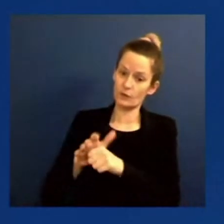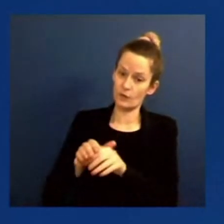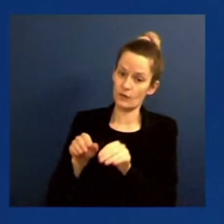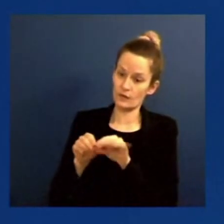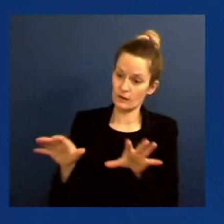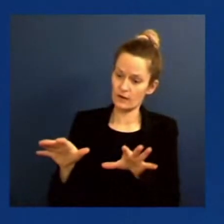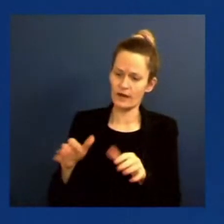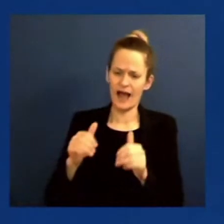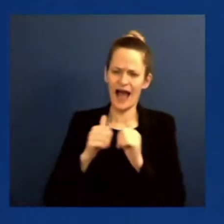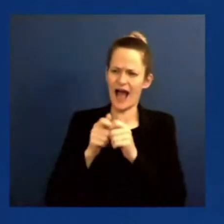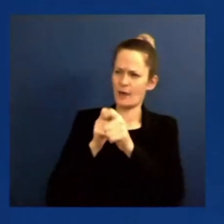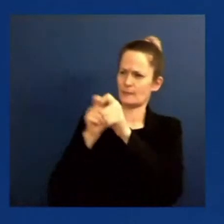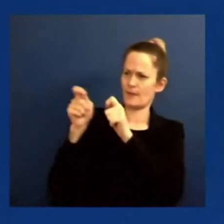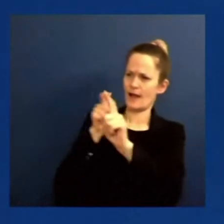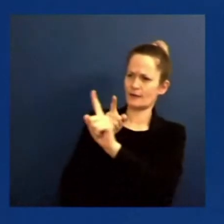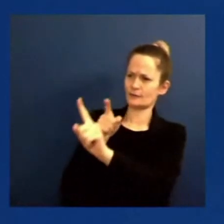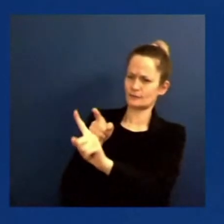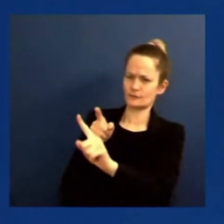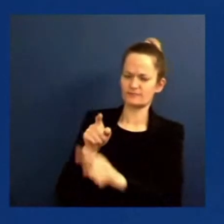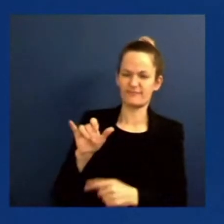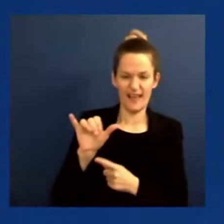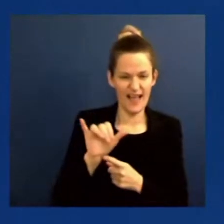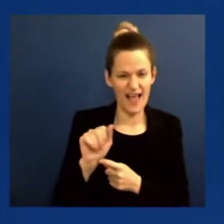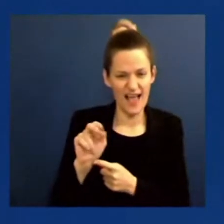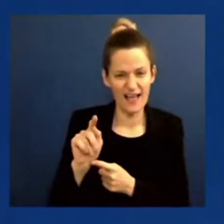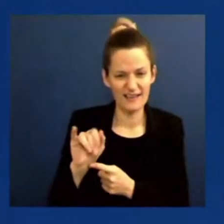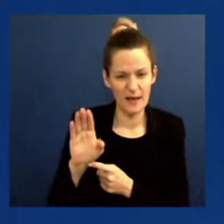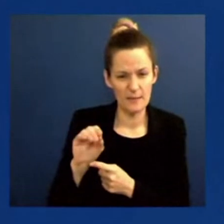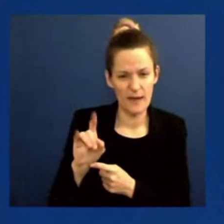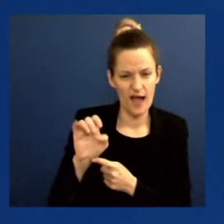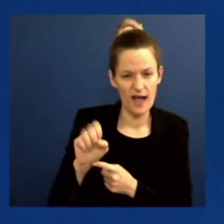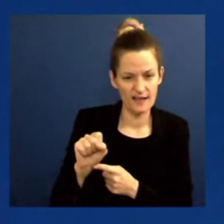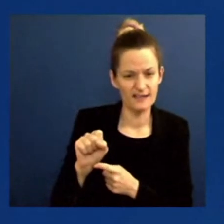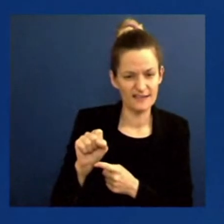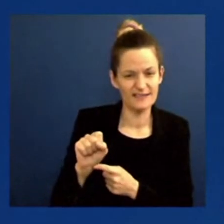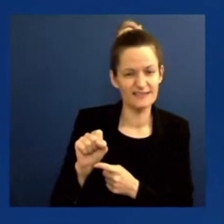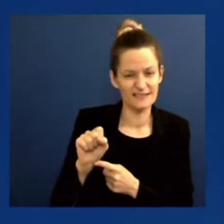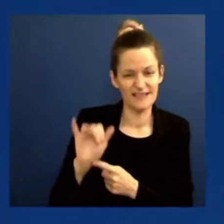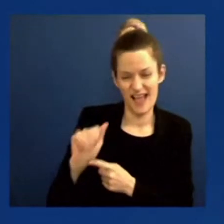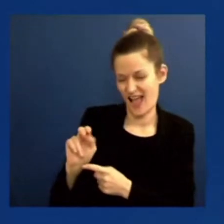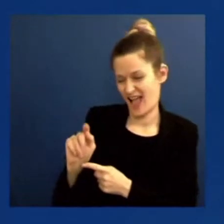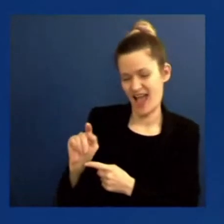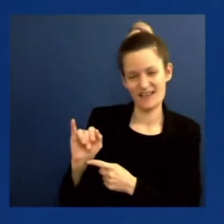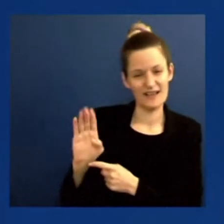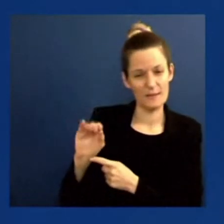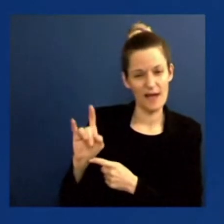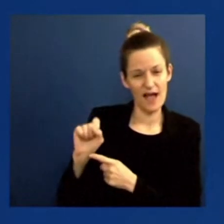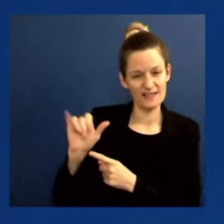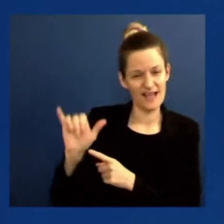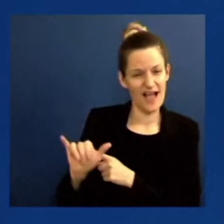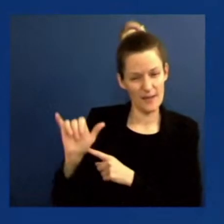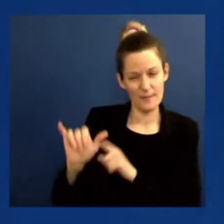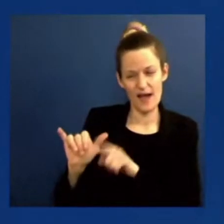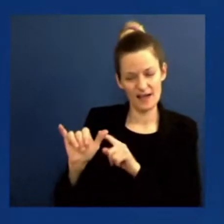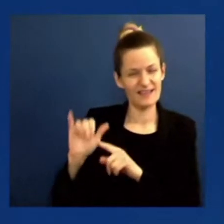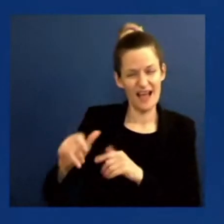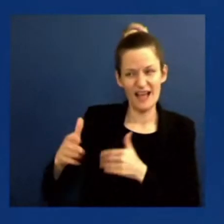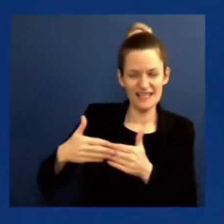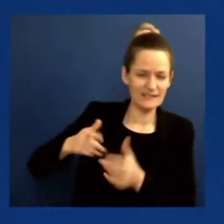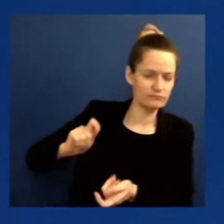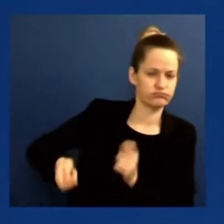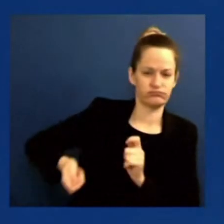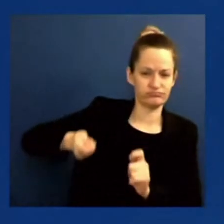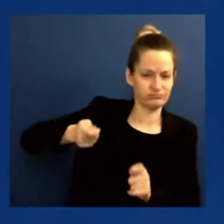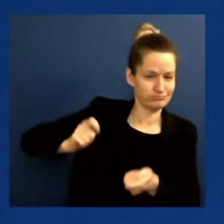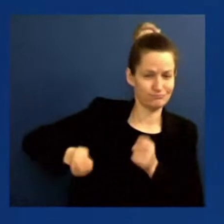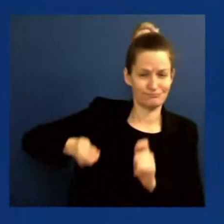with extensive mutations easily escape protection from infection, which is the reason why you saw the data that